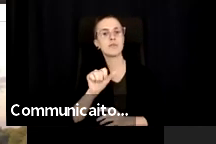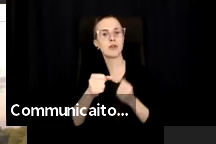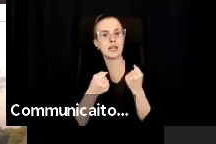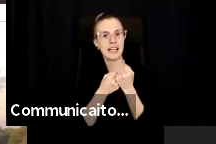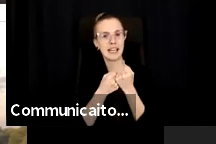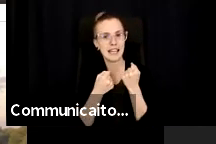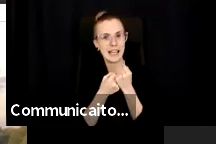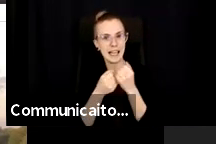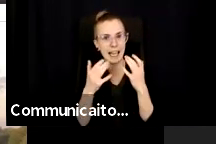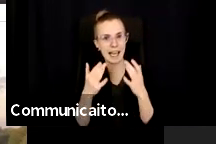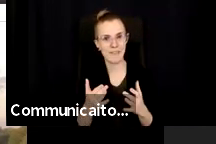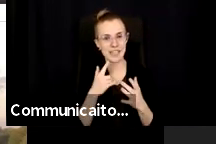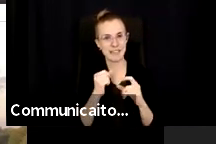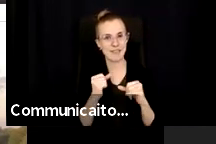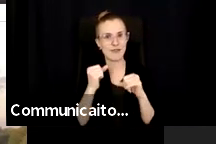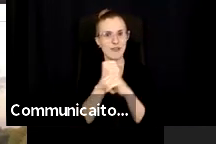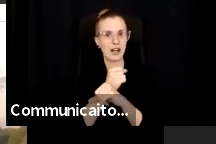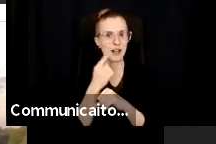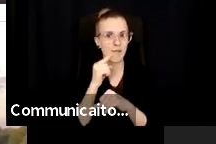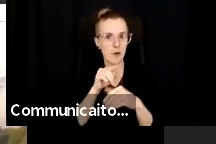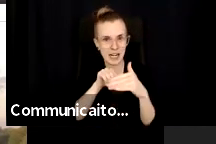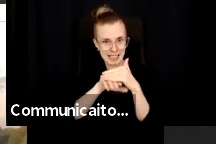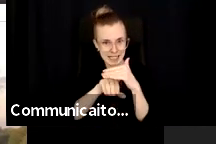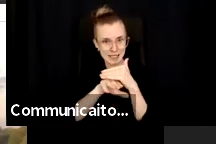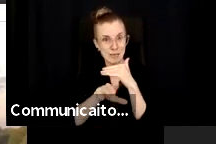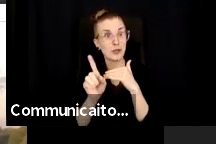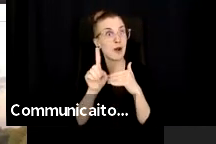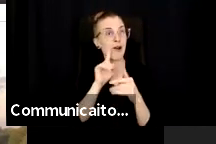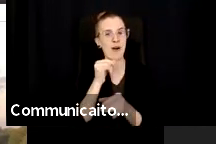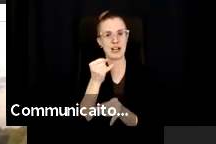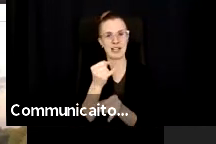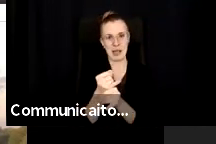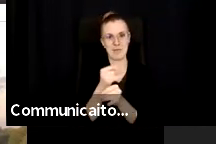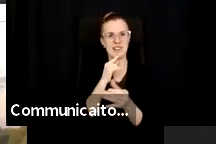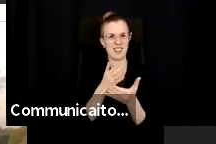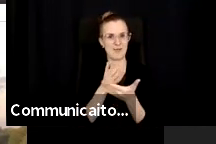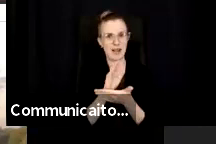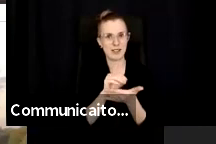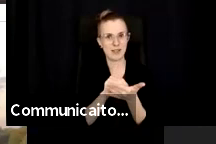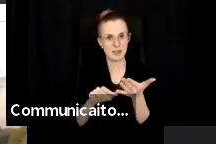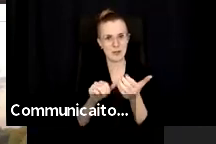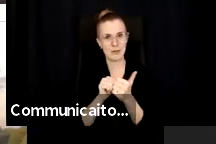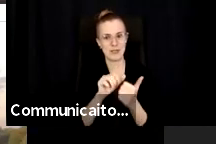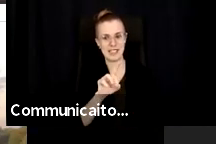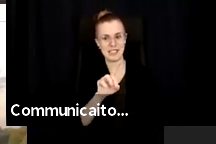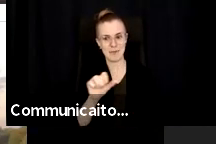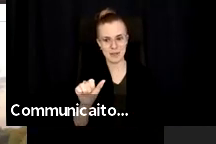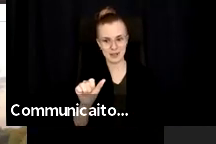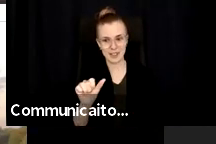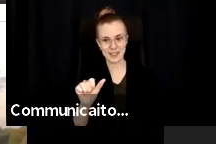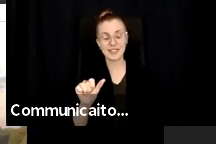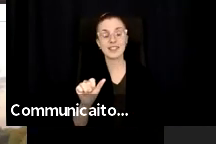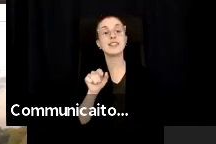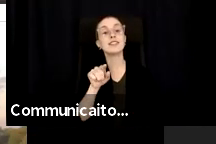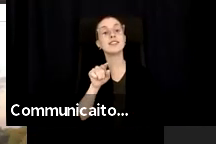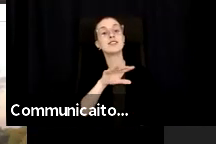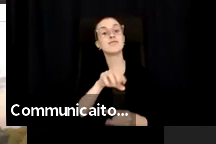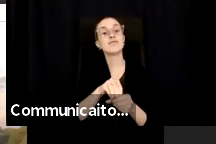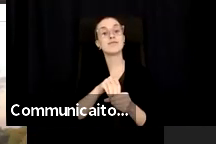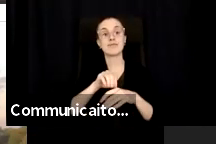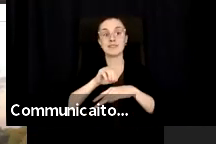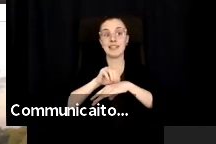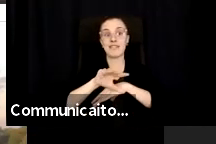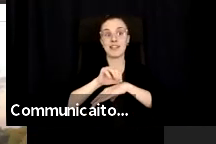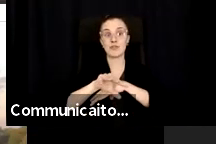for accessibility on campus and the rights of students with disabilities. She is on the advisory board